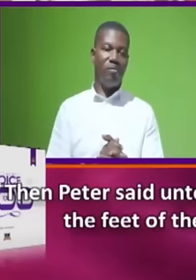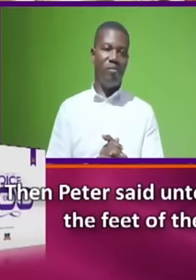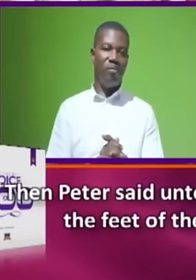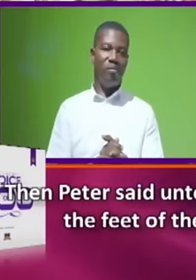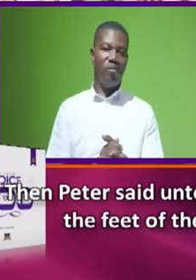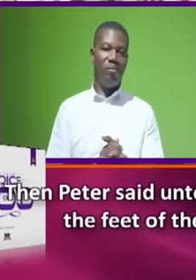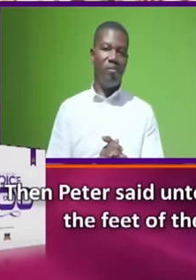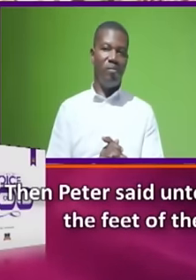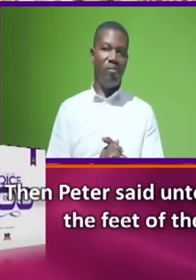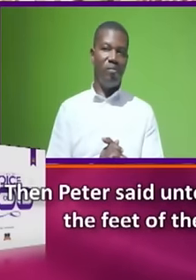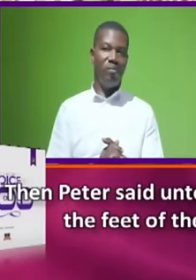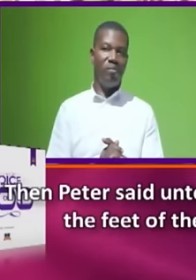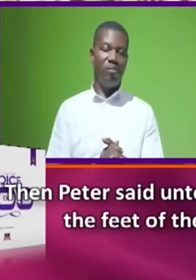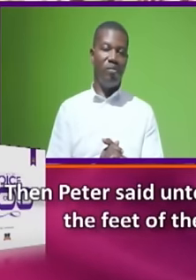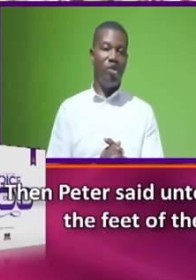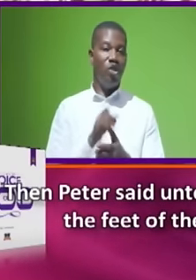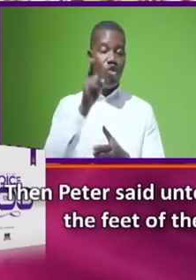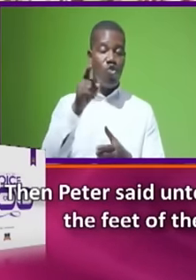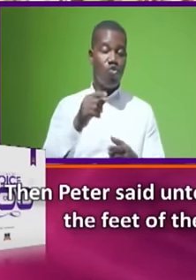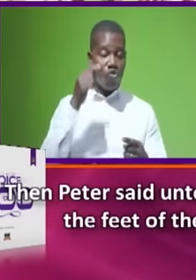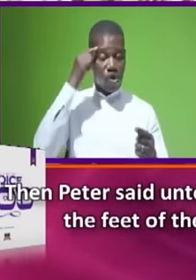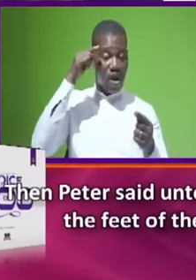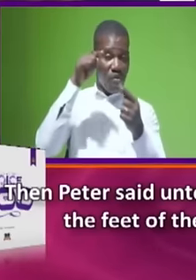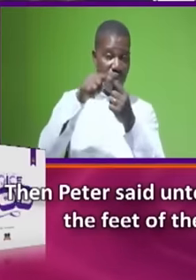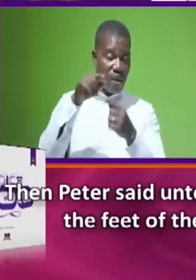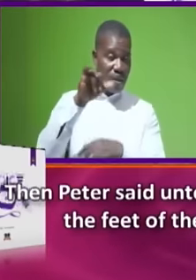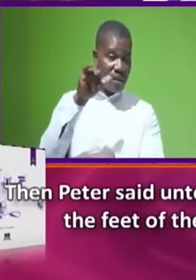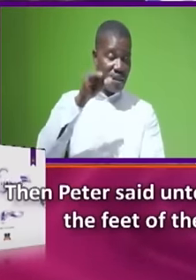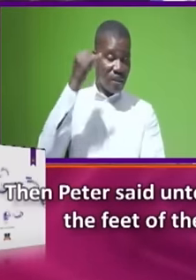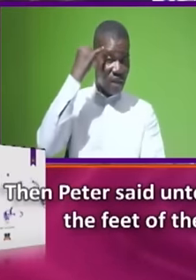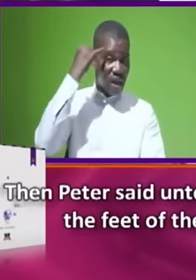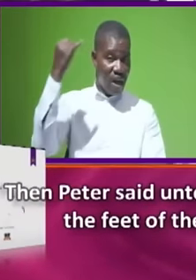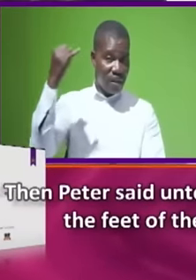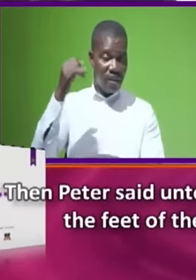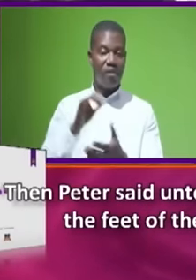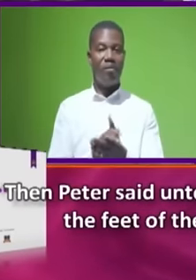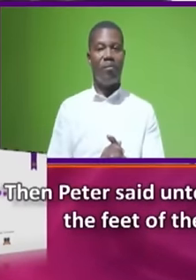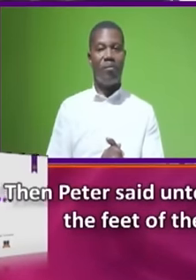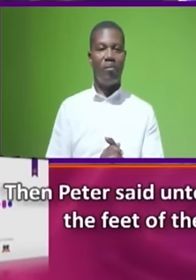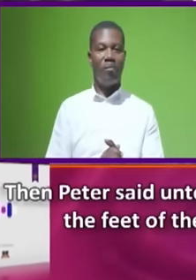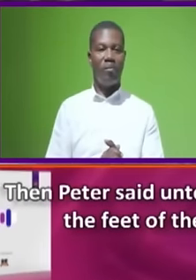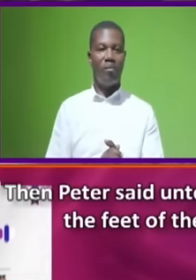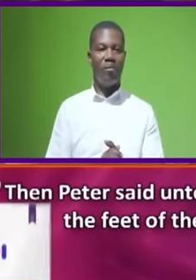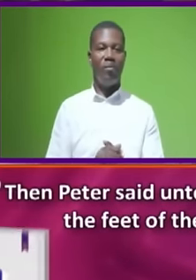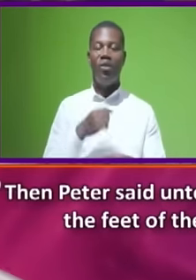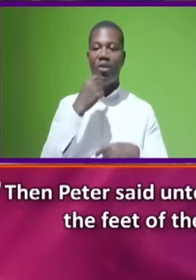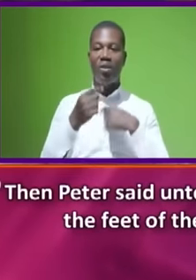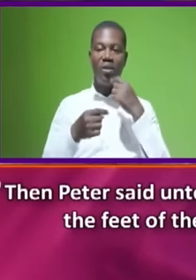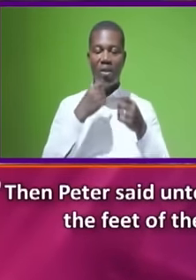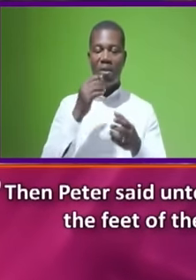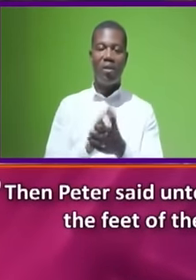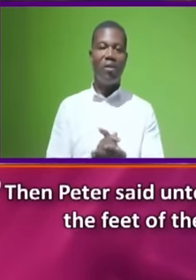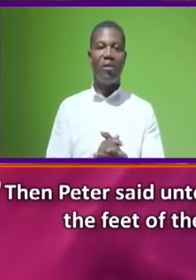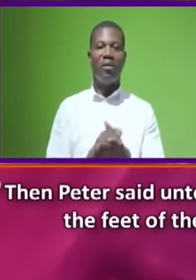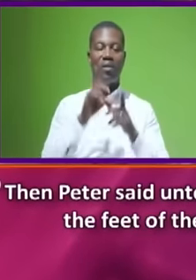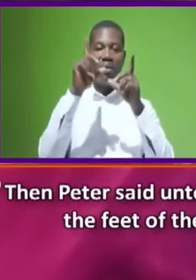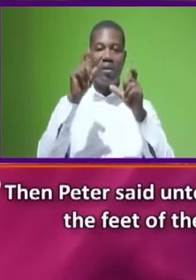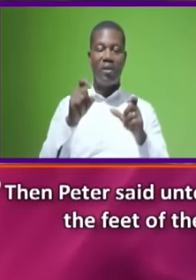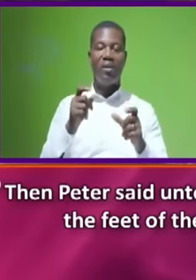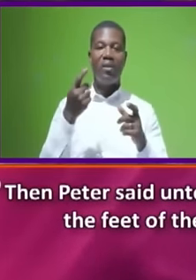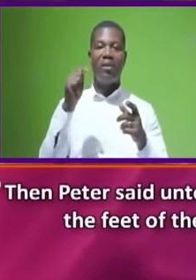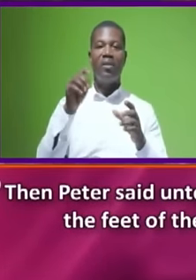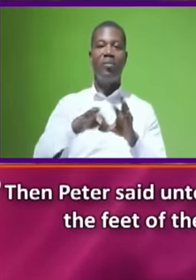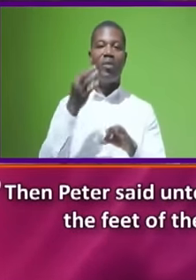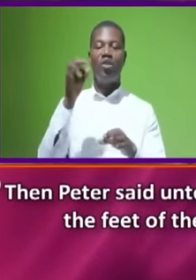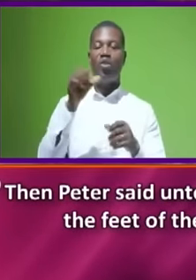Ye have agreed together? Ye have agreed together to tempt the Spirit of the Lord. To test